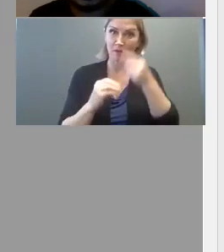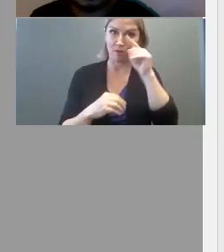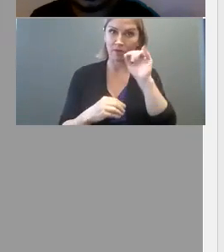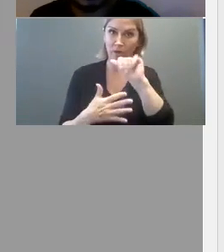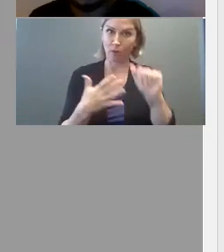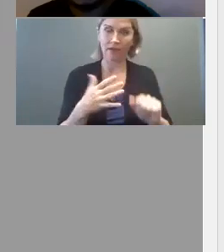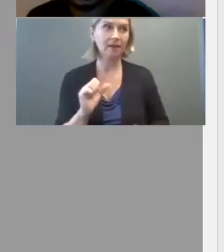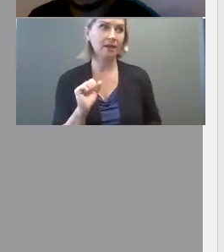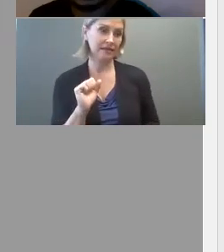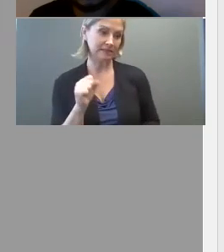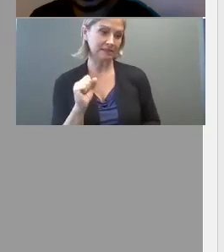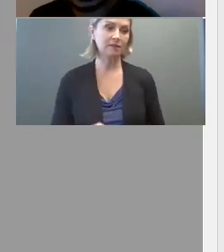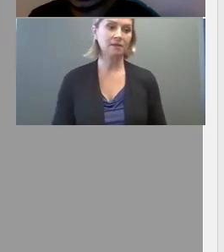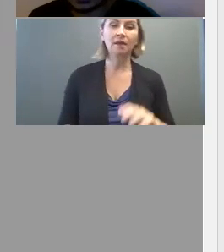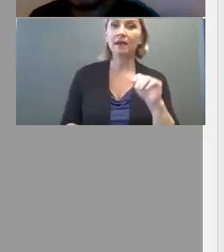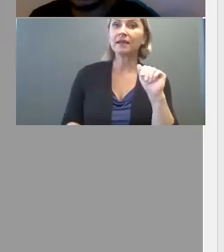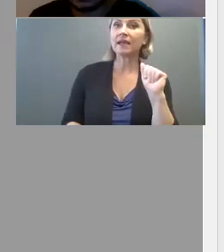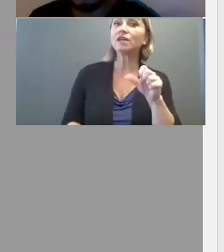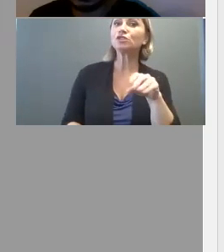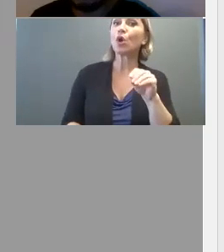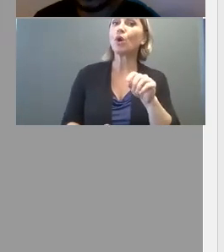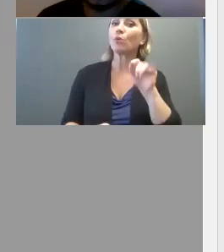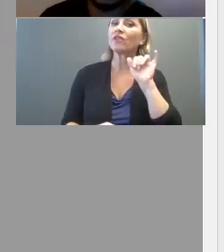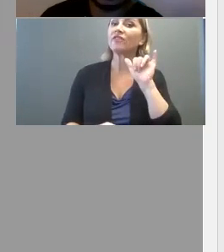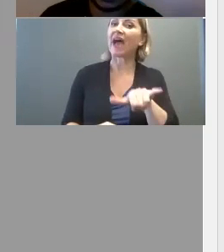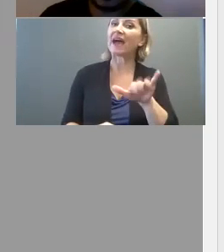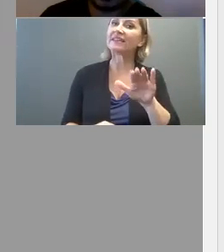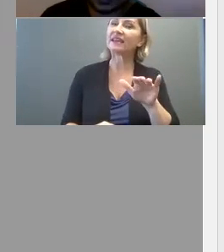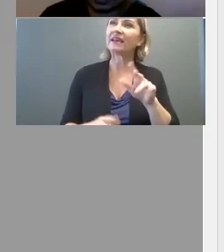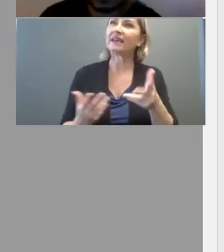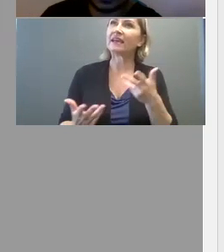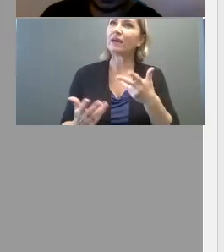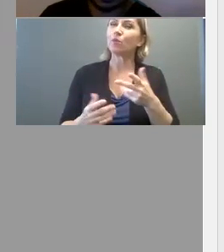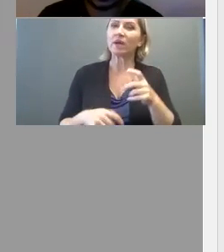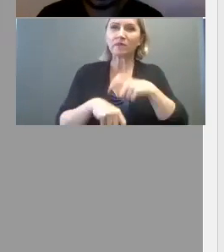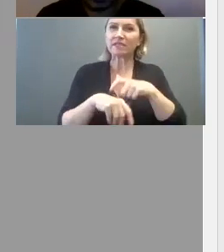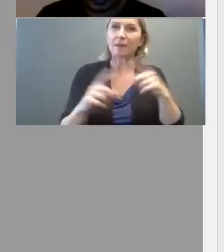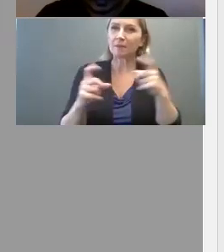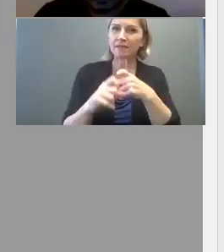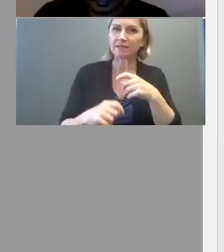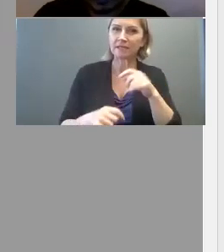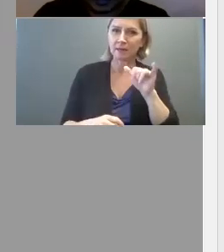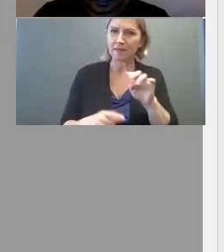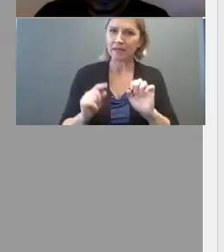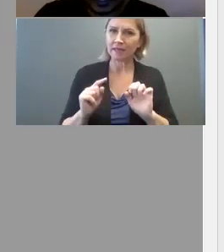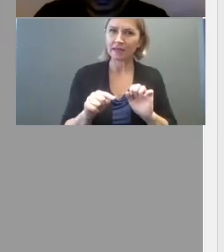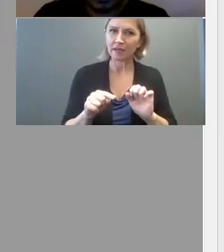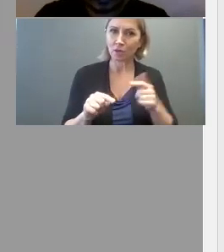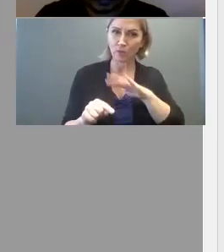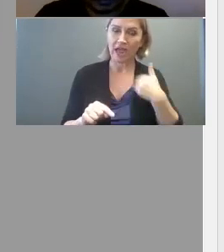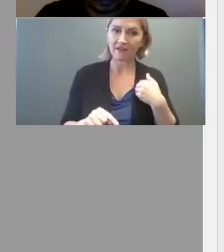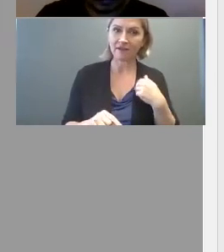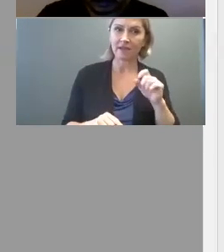Yeah. Yep. And then would this have a type, what would the time complexity of this look like? We have T of